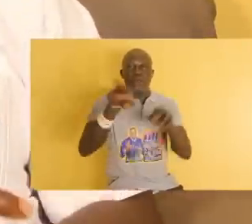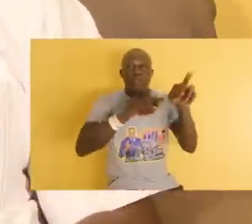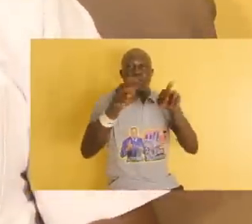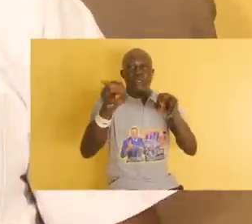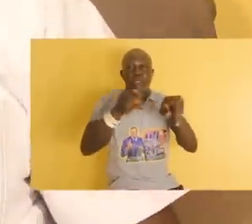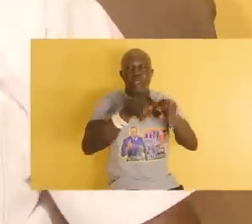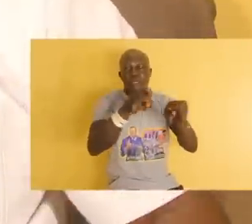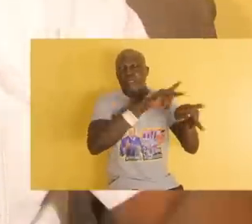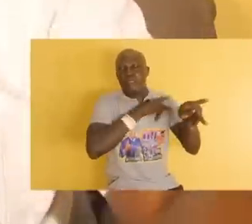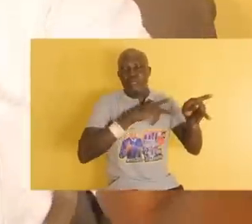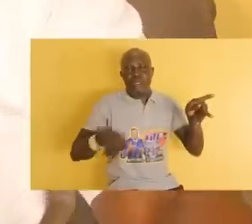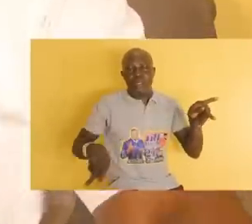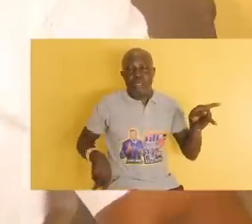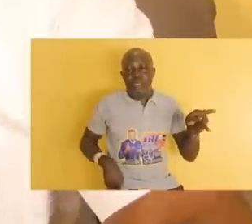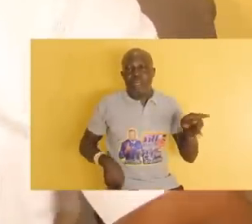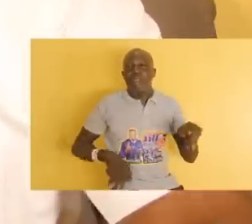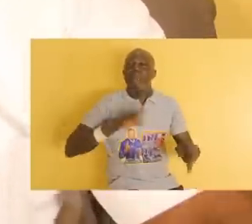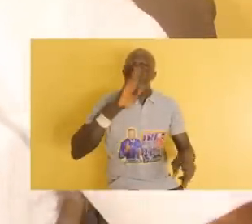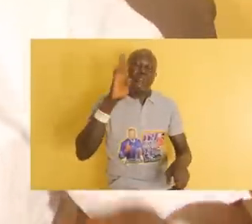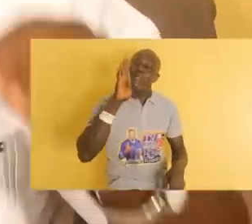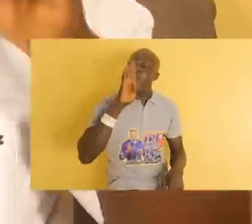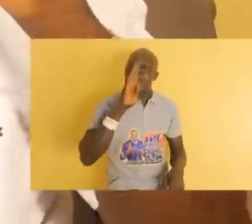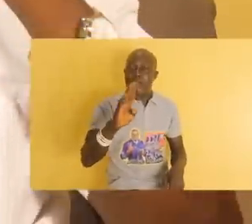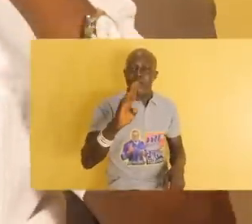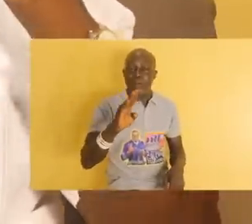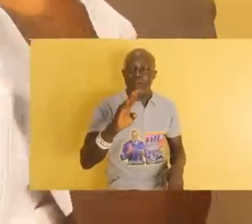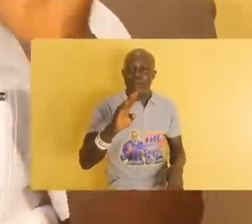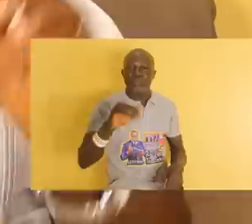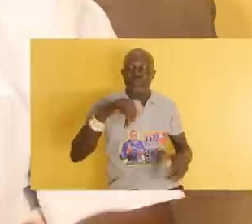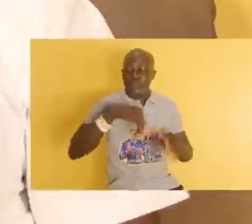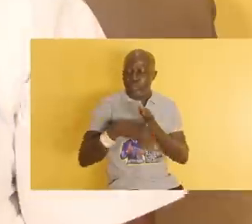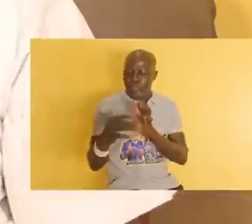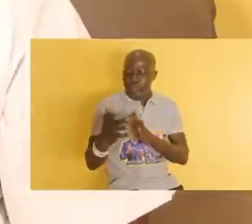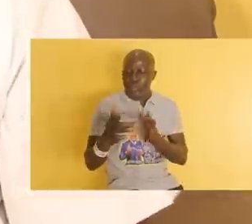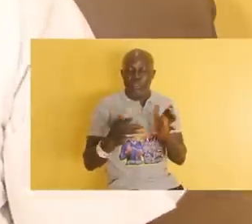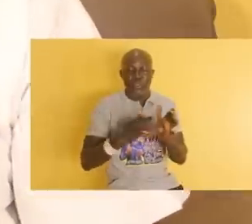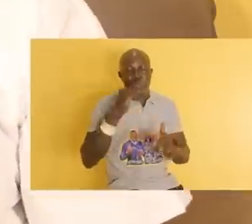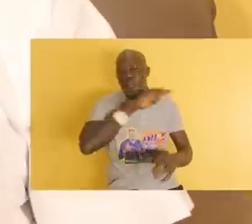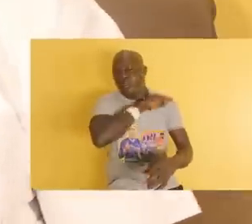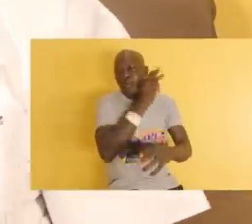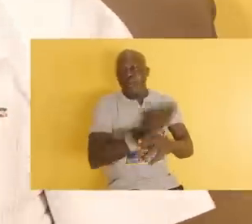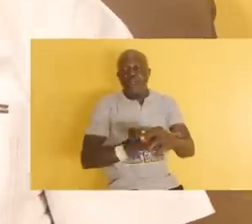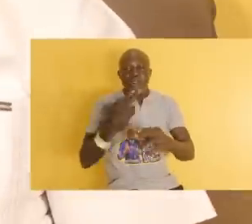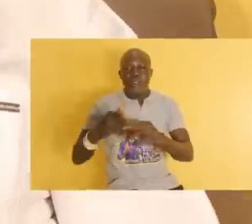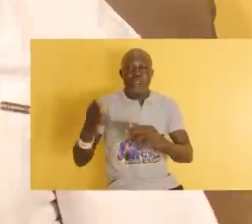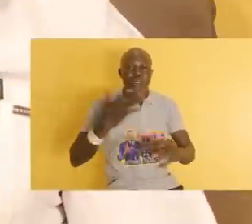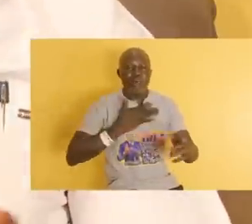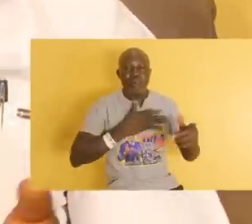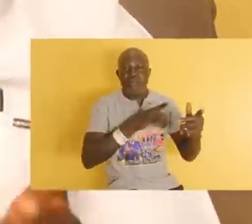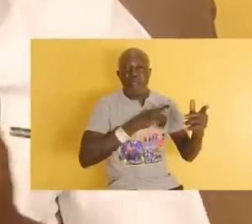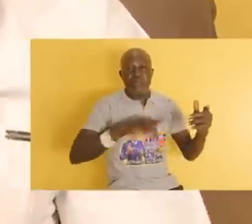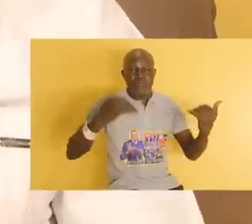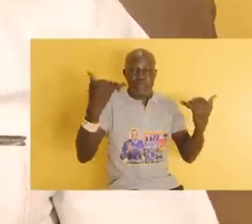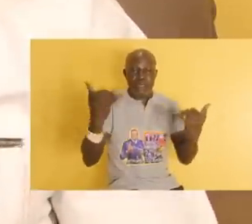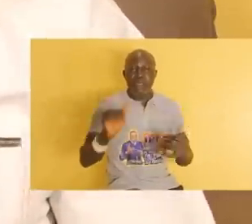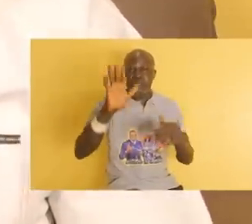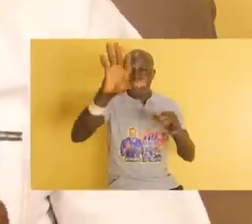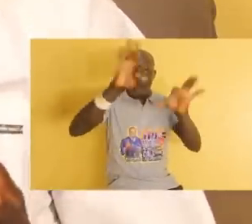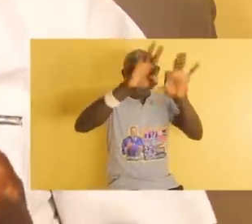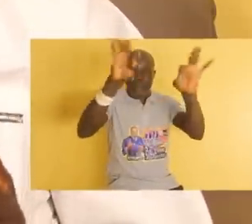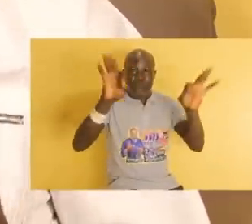ṣe bí ọba. Amen. Bẹ́ẹ̀ ni yóò rí. Amen. Jésù olúwa wa. Amen. Now file